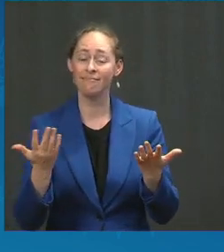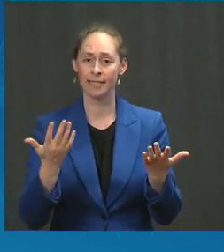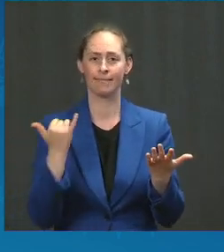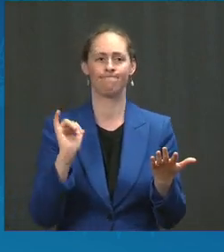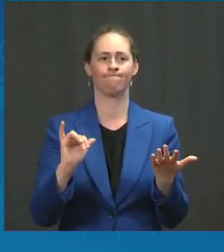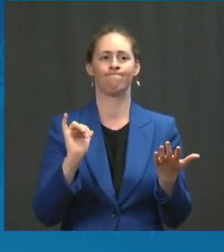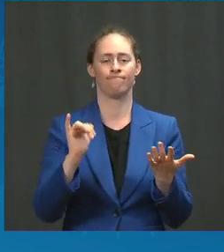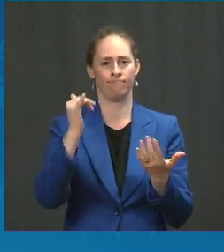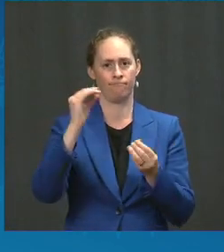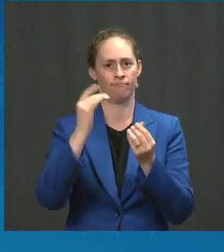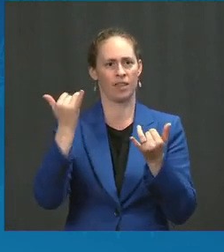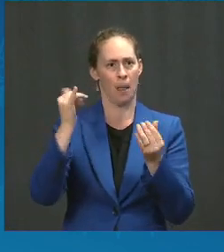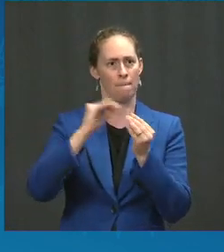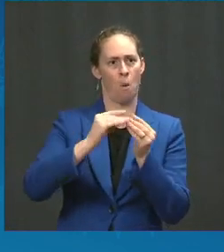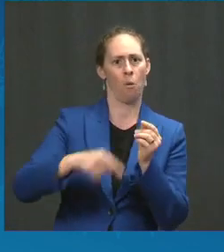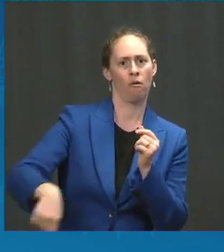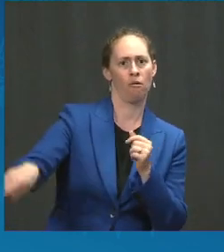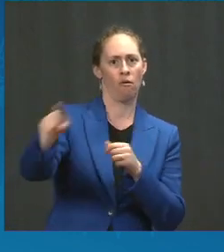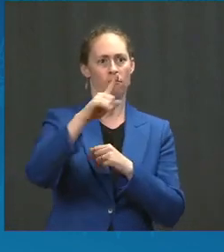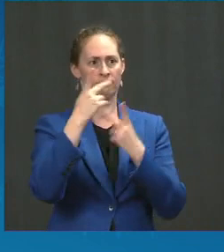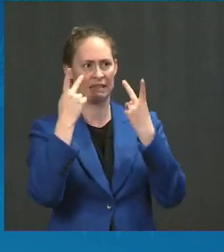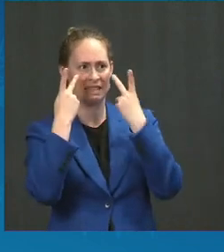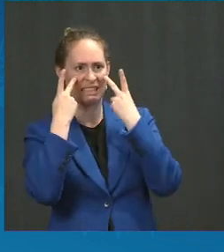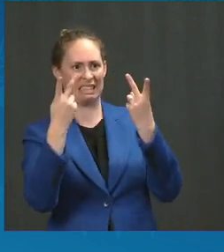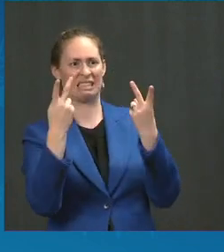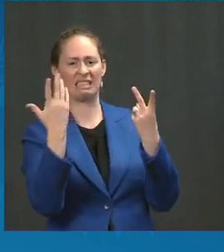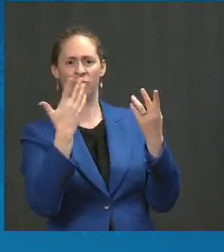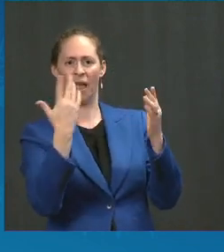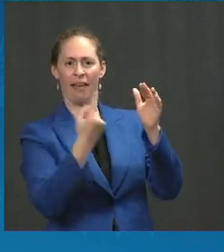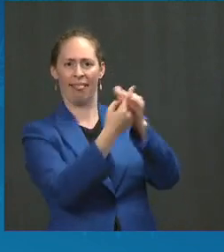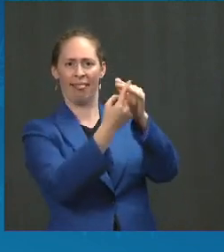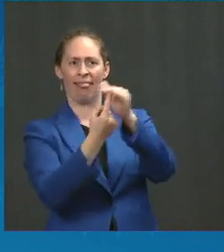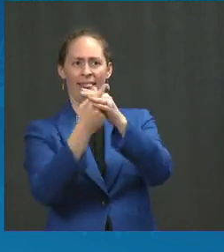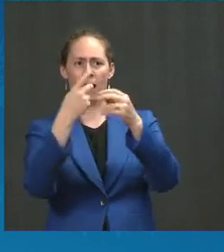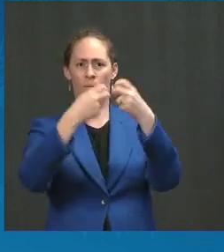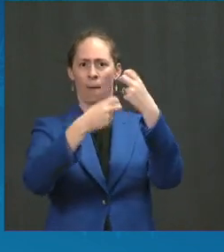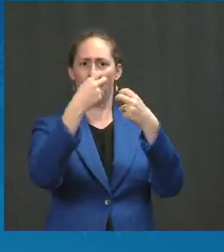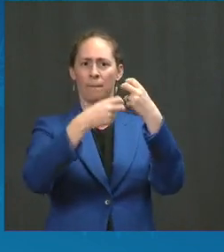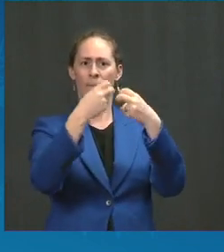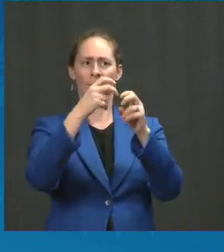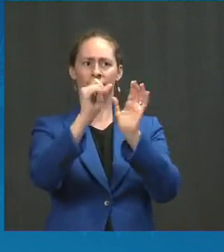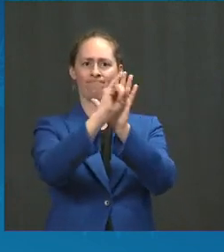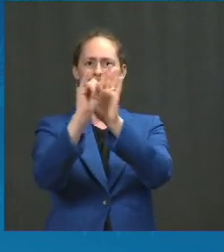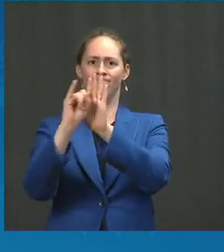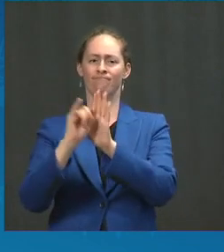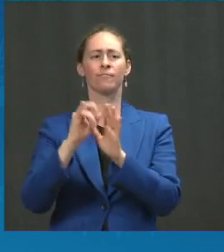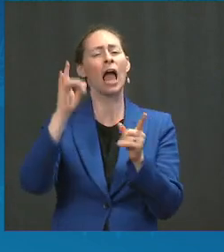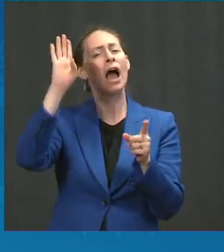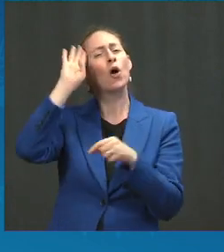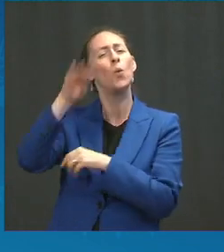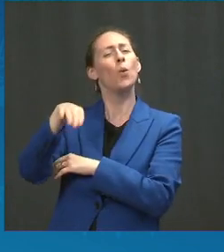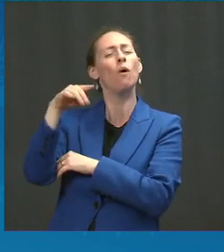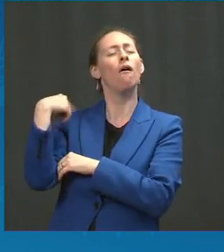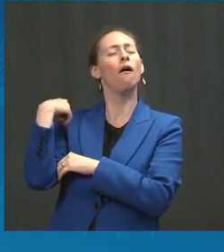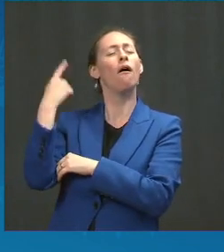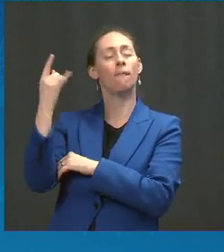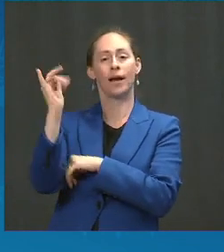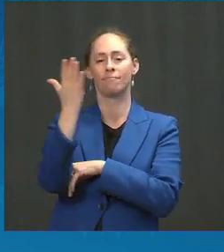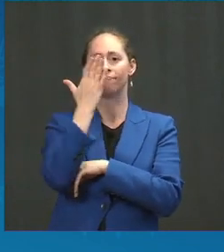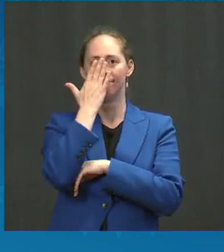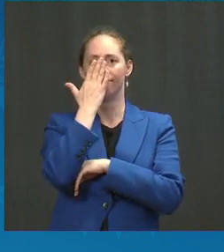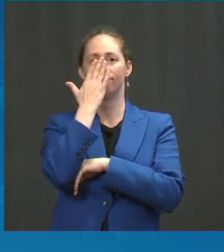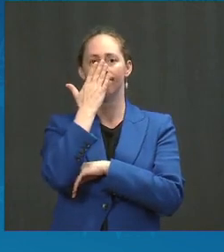the flaws that we have known have existed. And in that way, I think that there is a will, a desire, and a